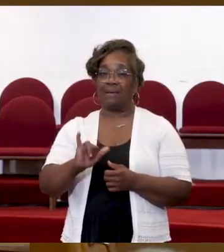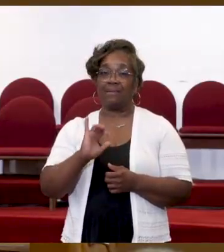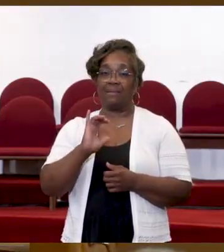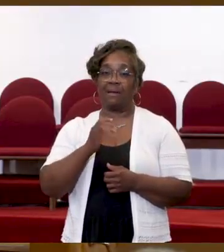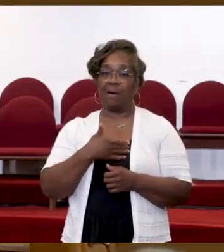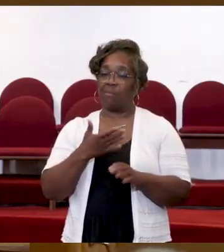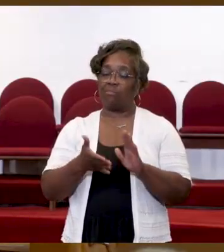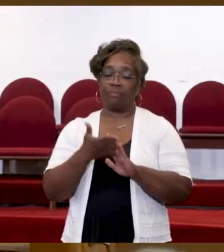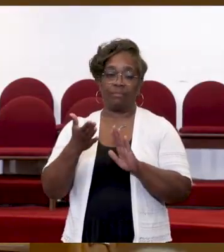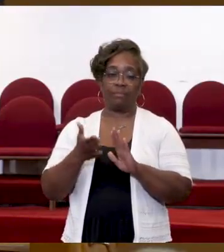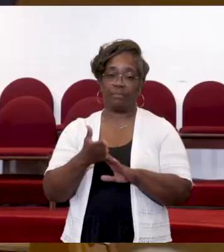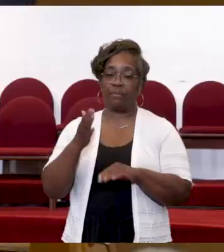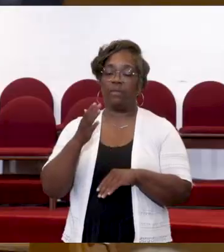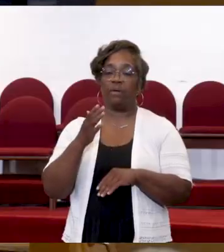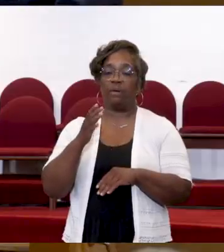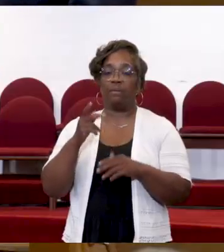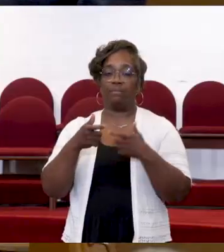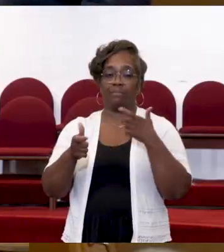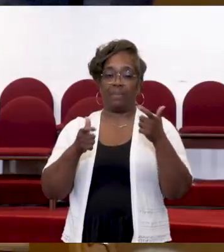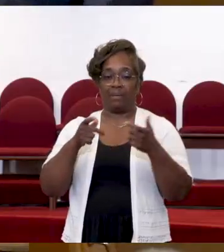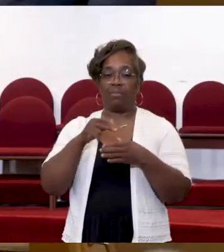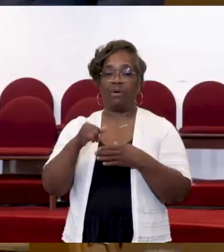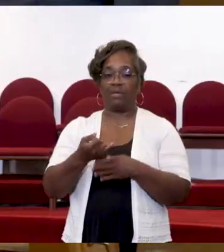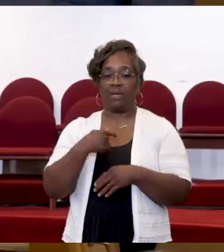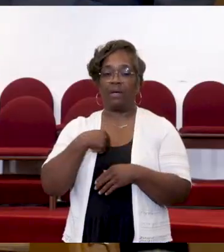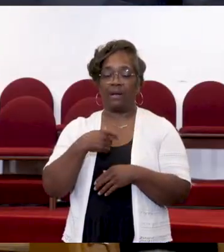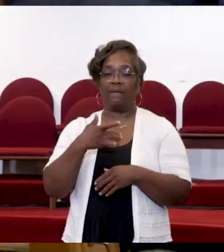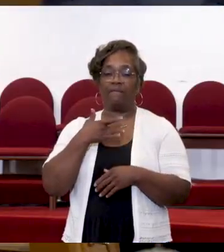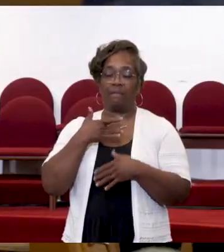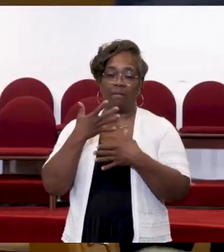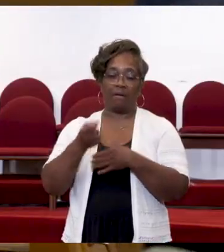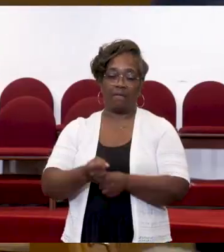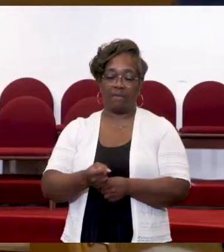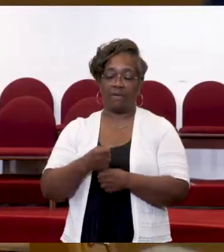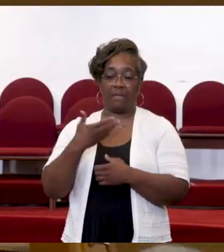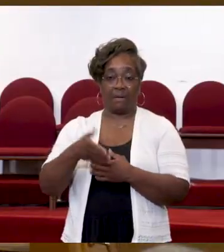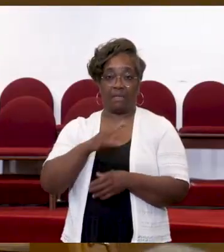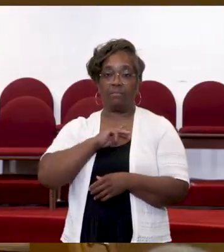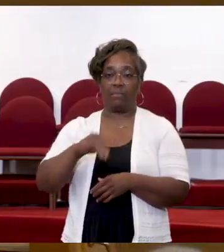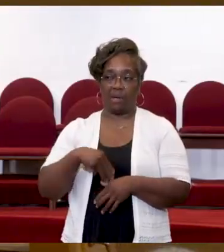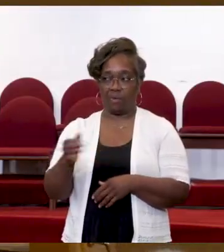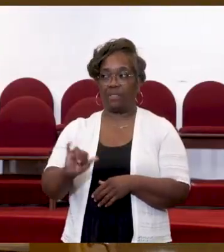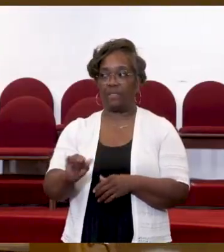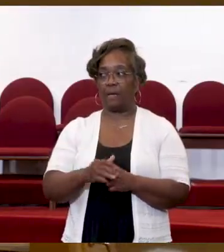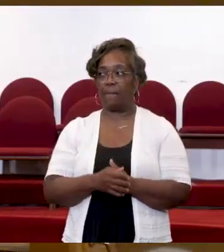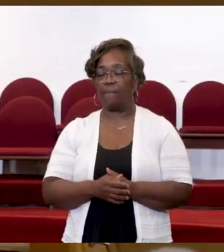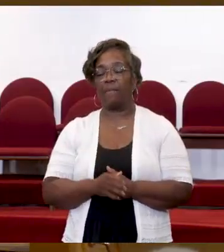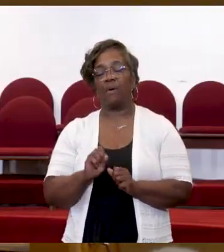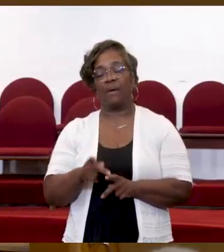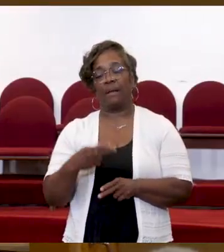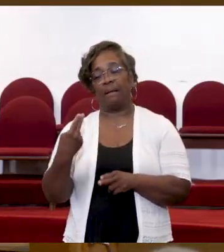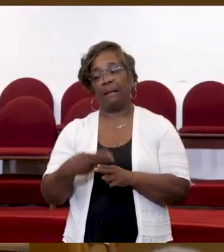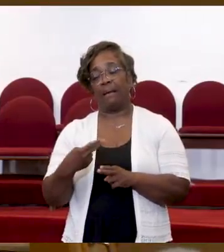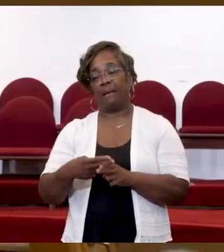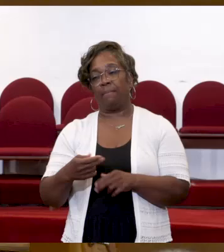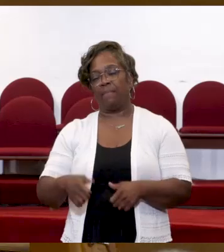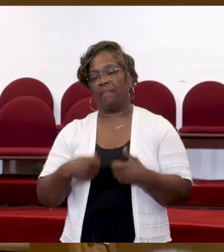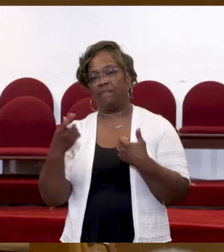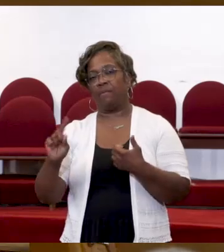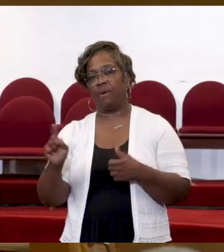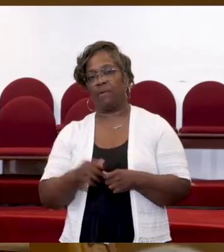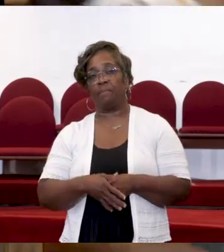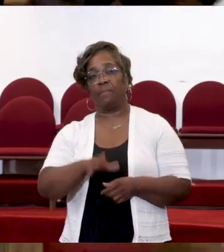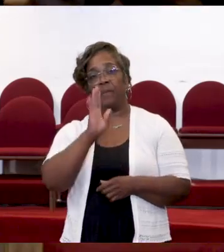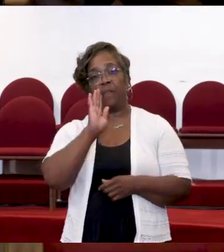projects, and I'm confident my successor will operate the same way. Okay, go ahead. Tell us your name, what neighborhood you're from. Oh,